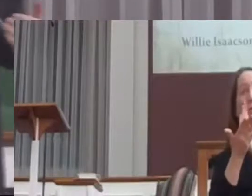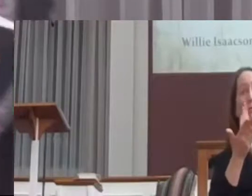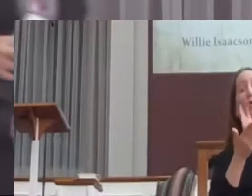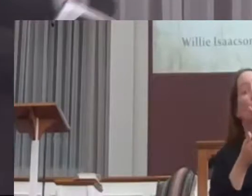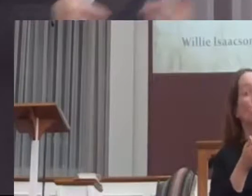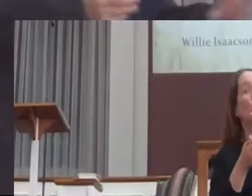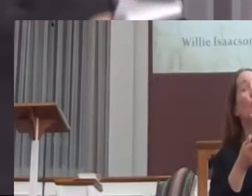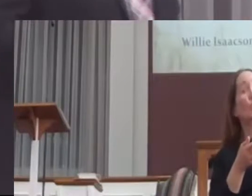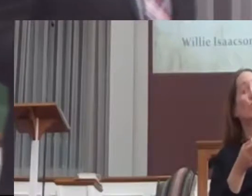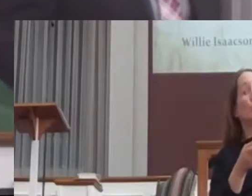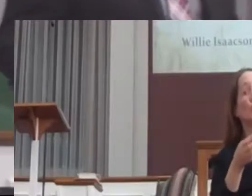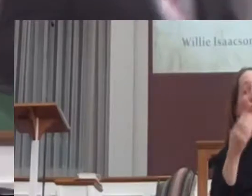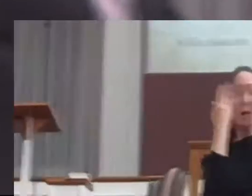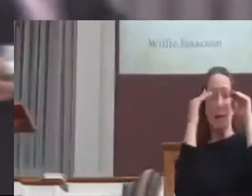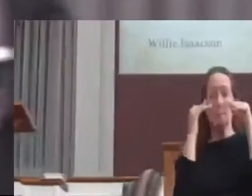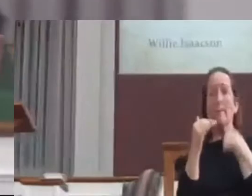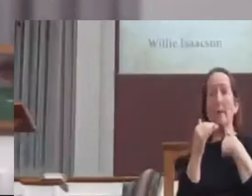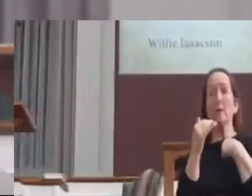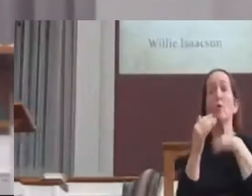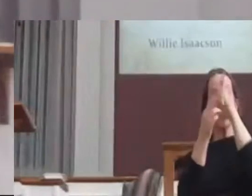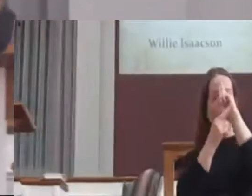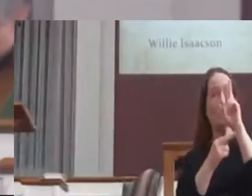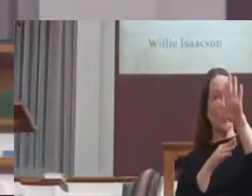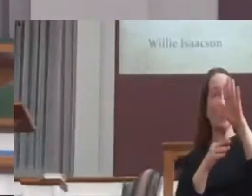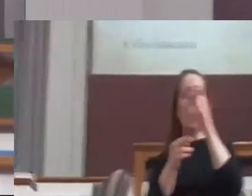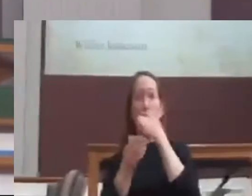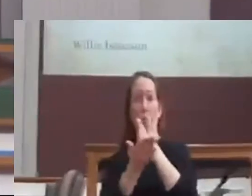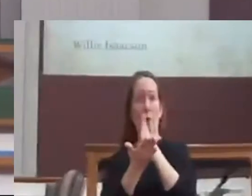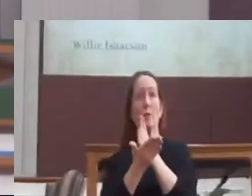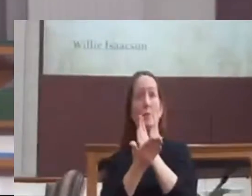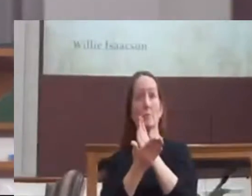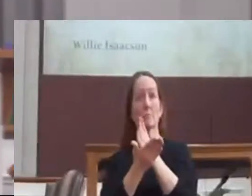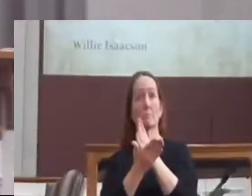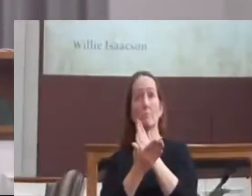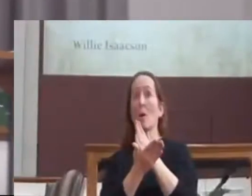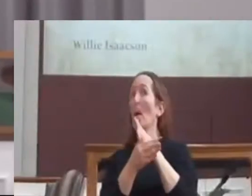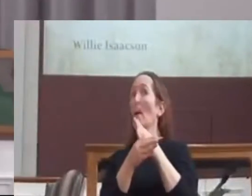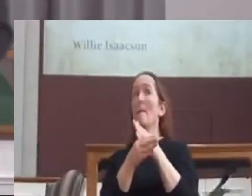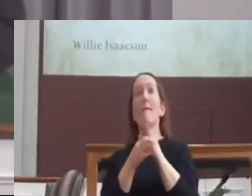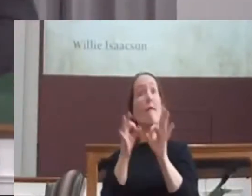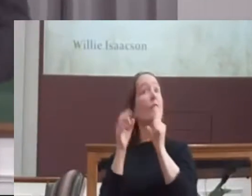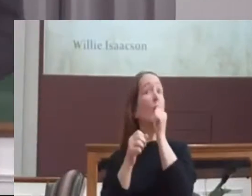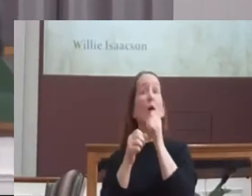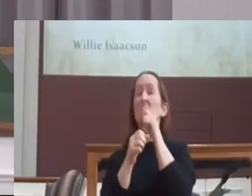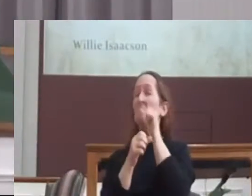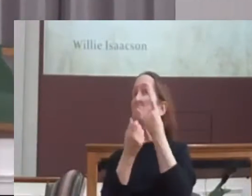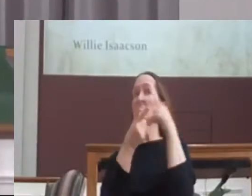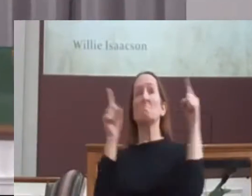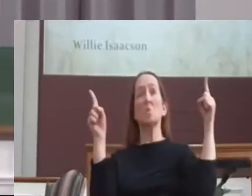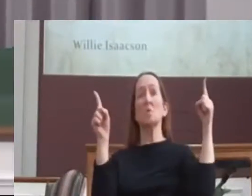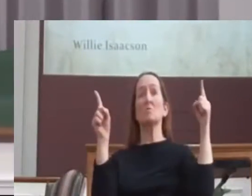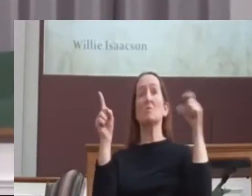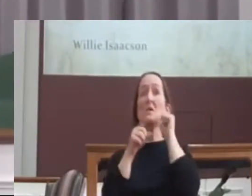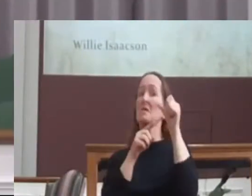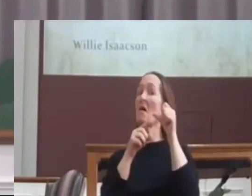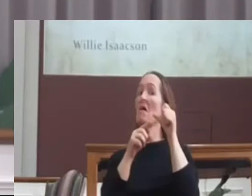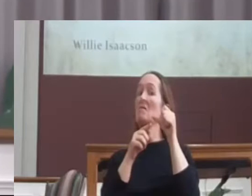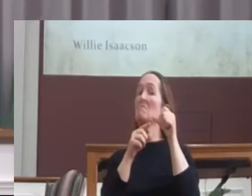to respect my rights just as you should expect me to respect your rights. Otherwise, it doesn't